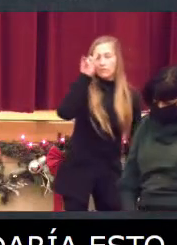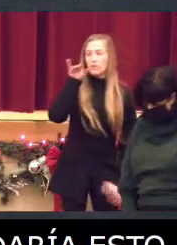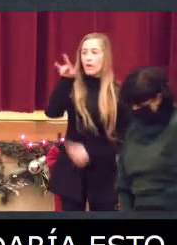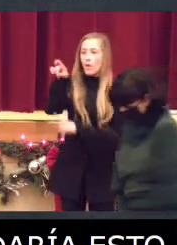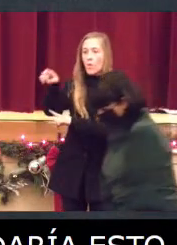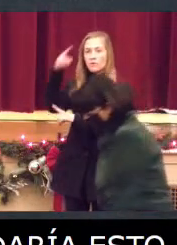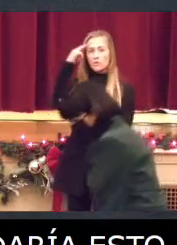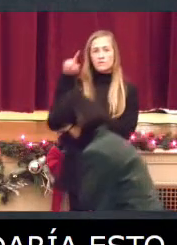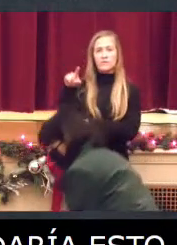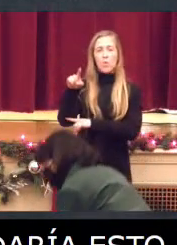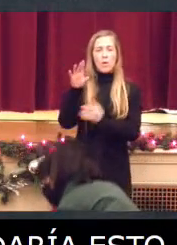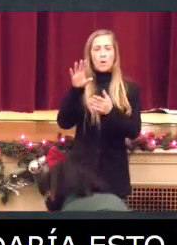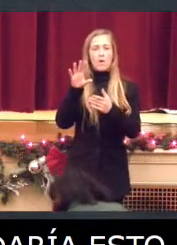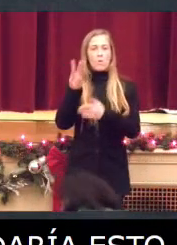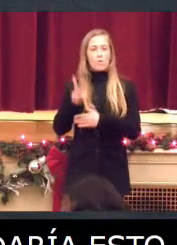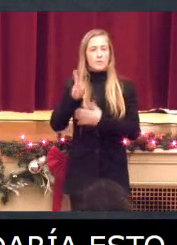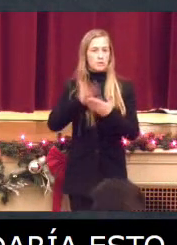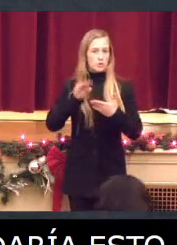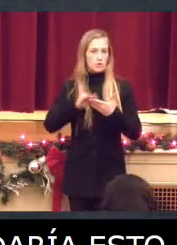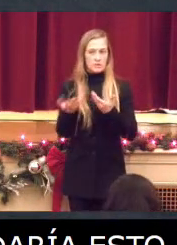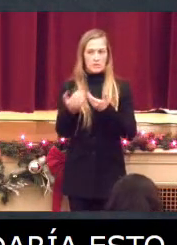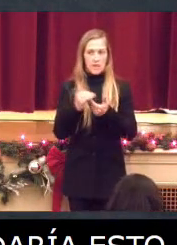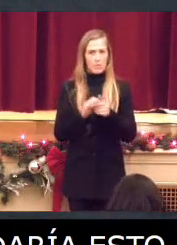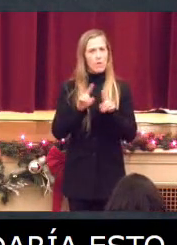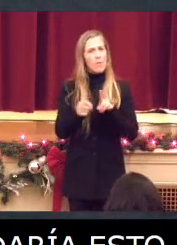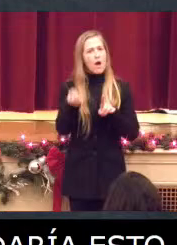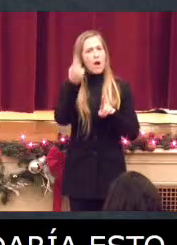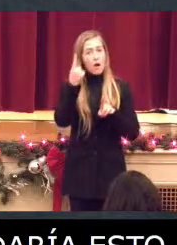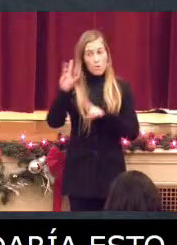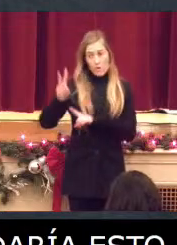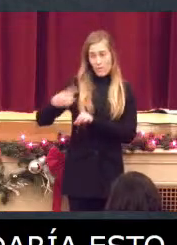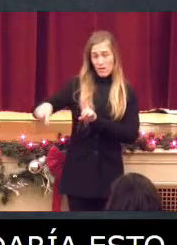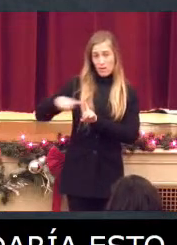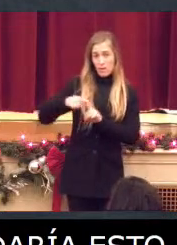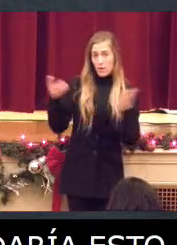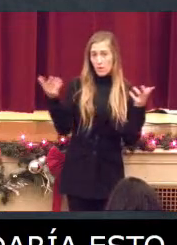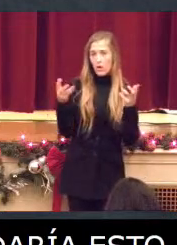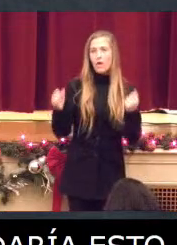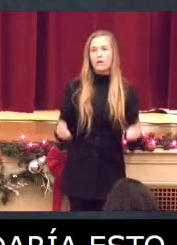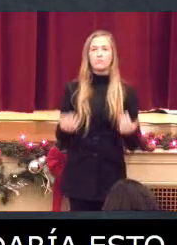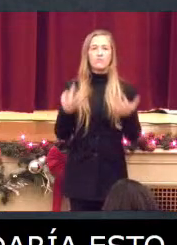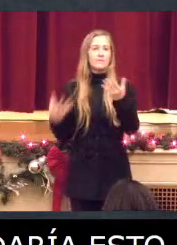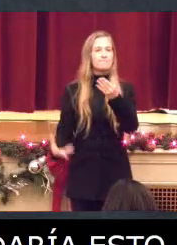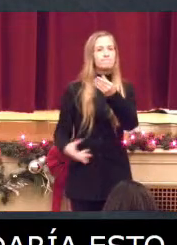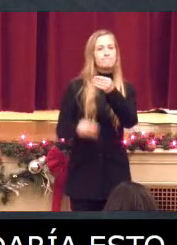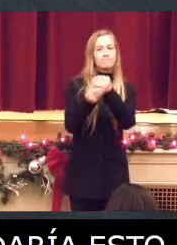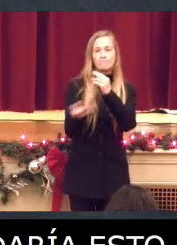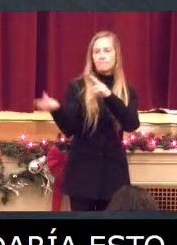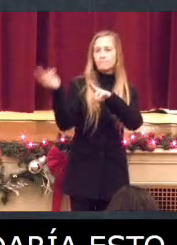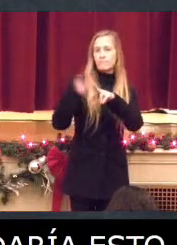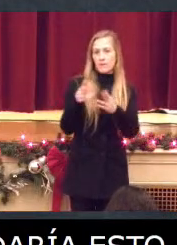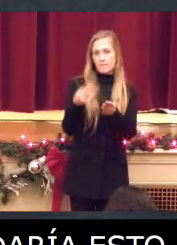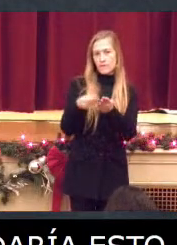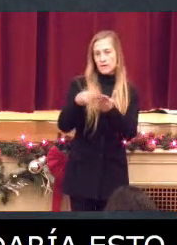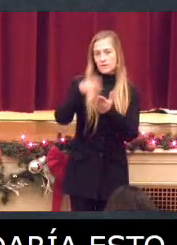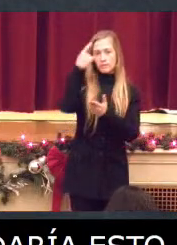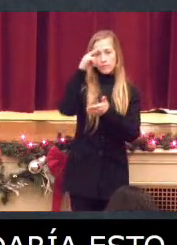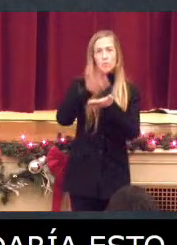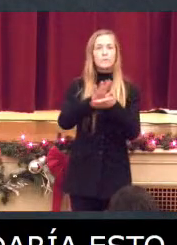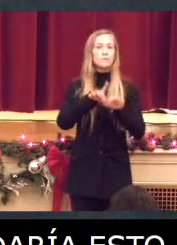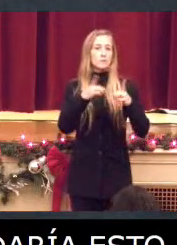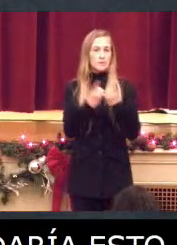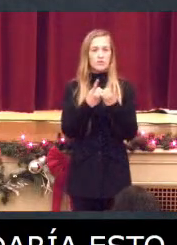Delaware does quite well and has for a number of years is to provide additional funding for the school district for children